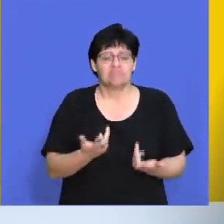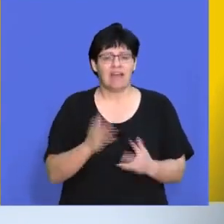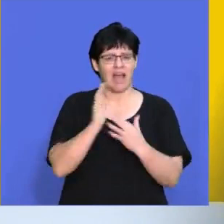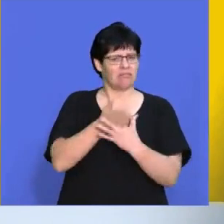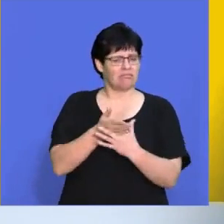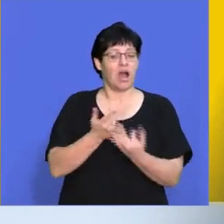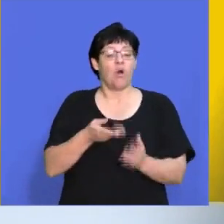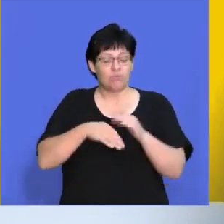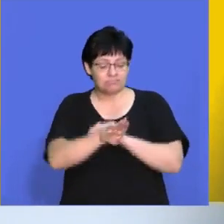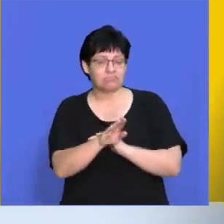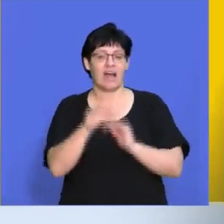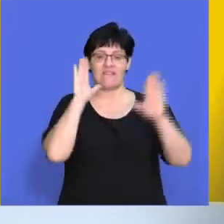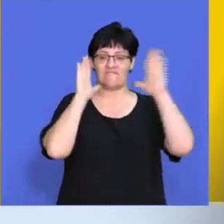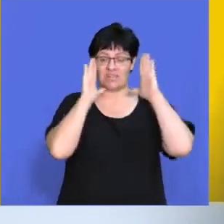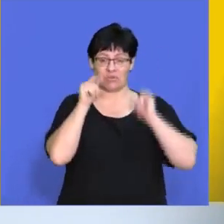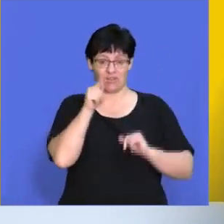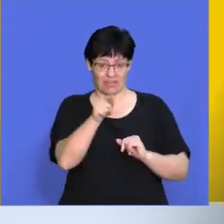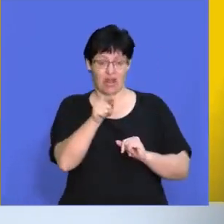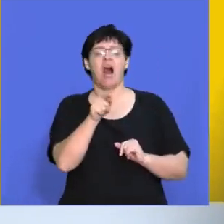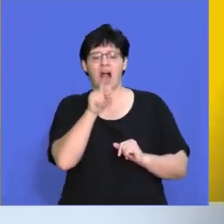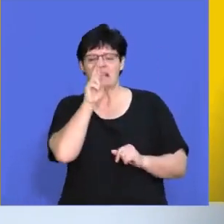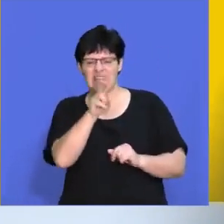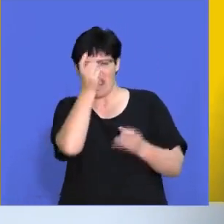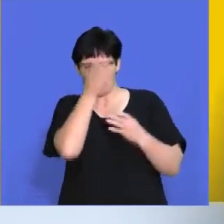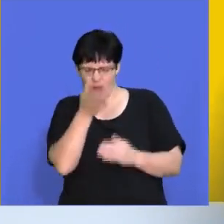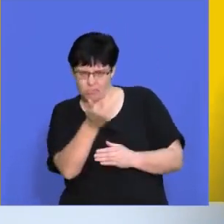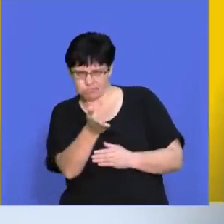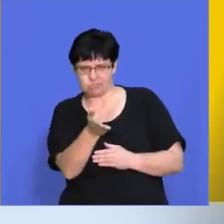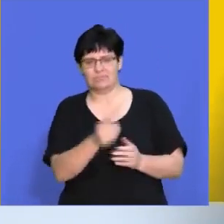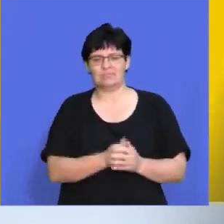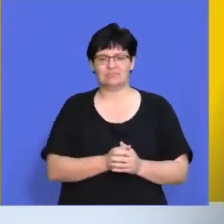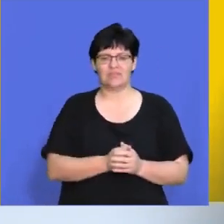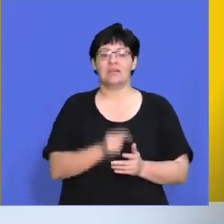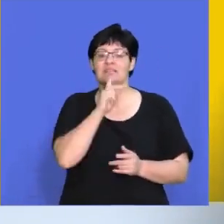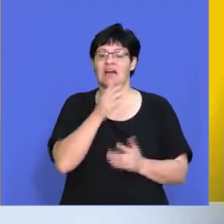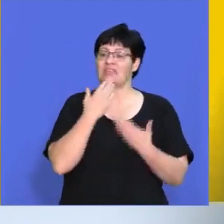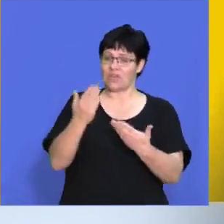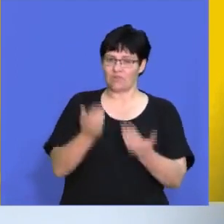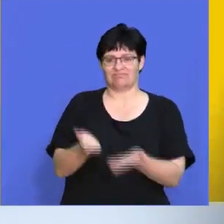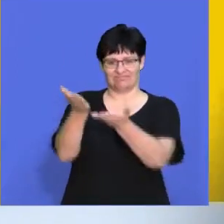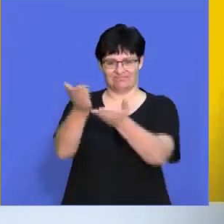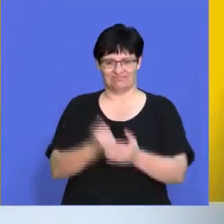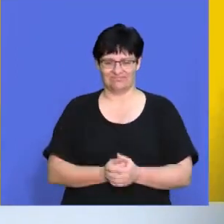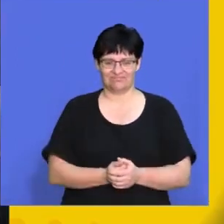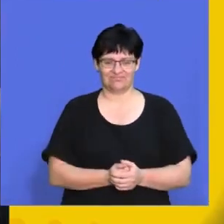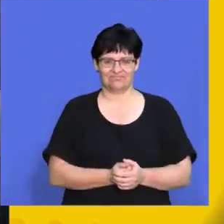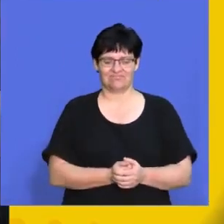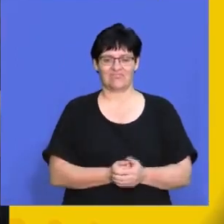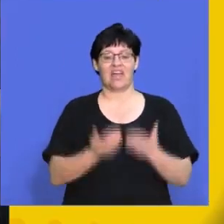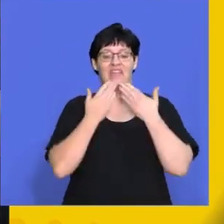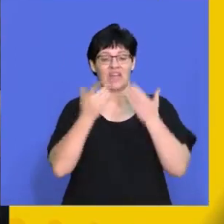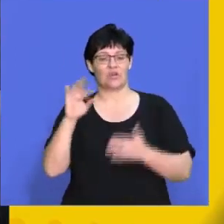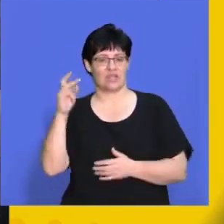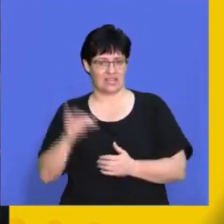enter is head on over to our Facebook page, and all of the details will be there. Thank you so much, Nicola, and over to you. Thanks,